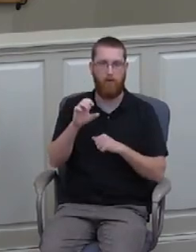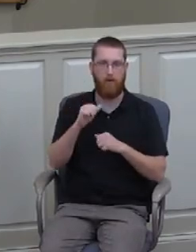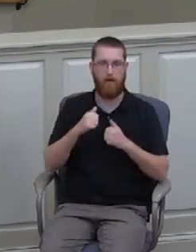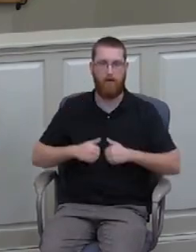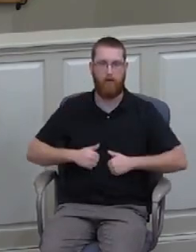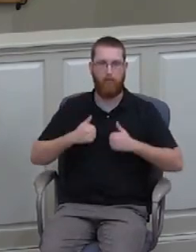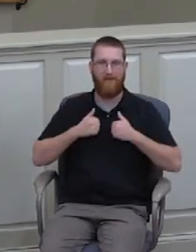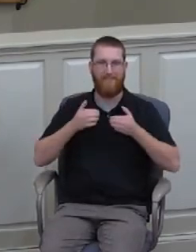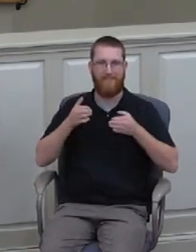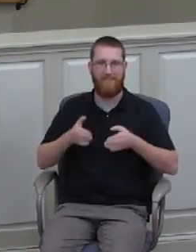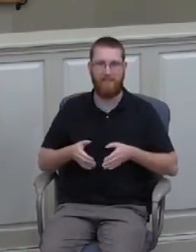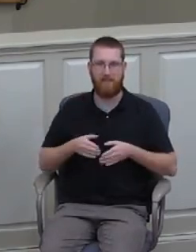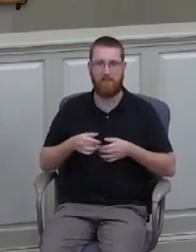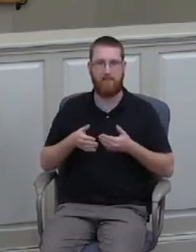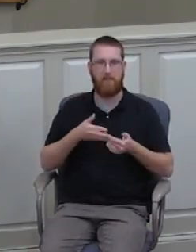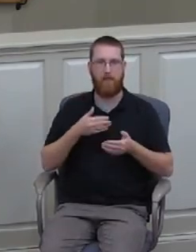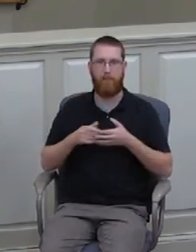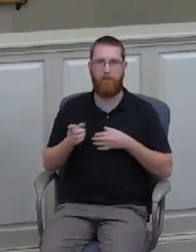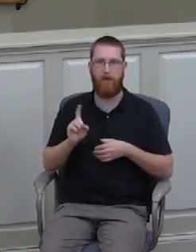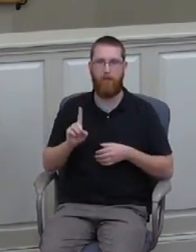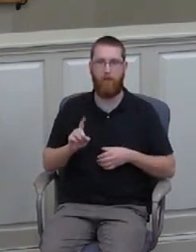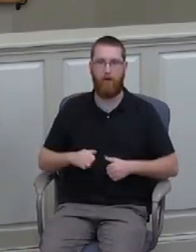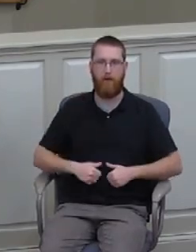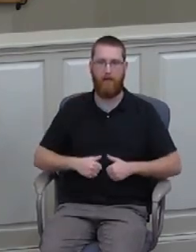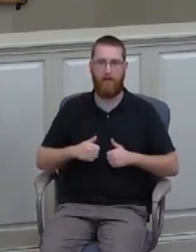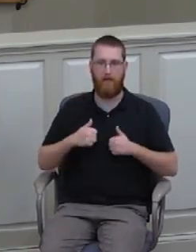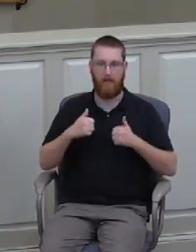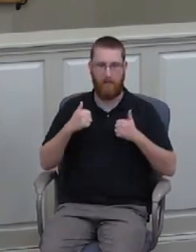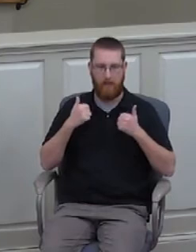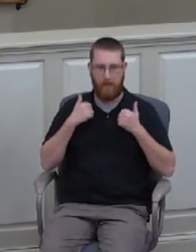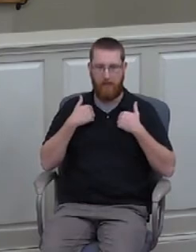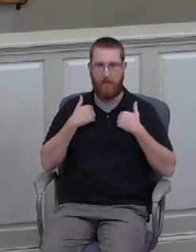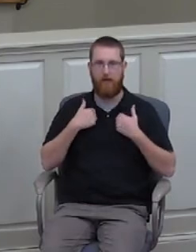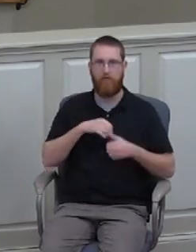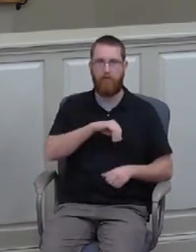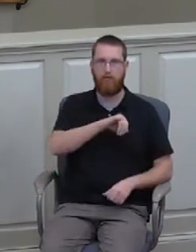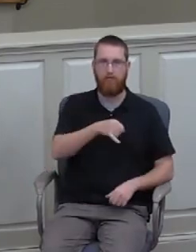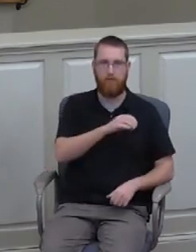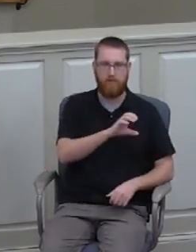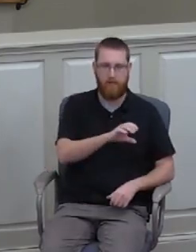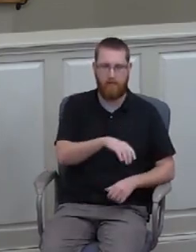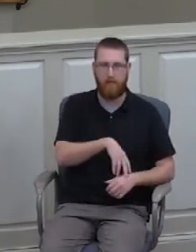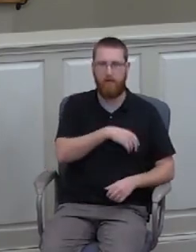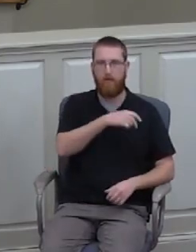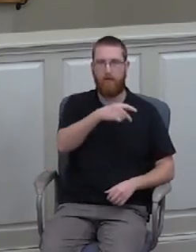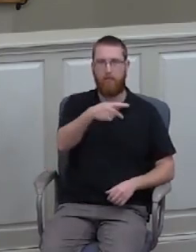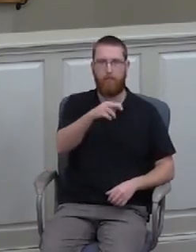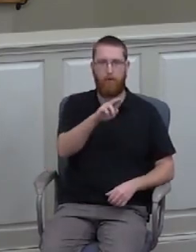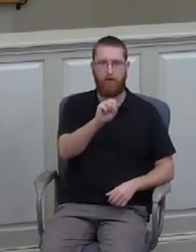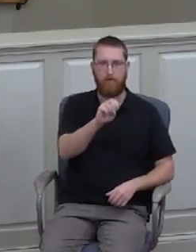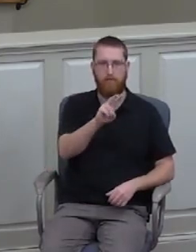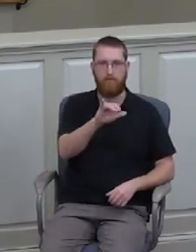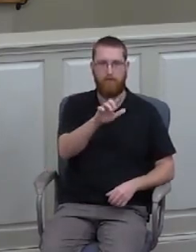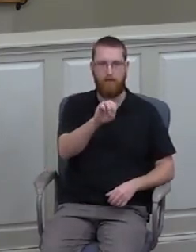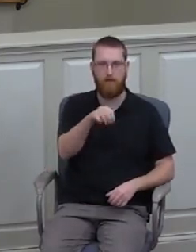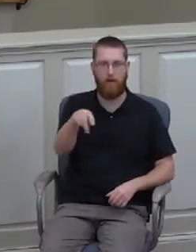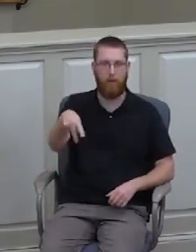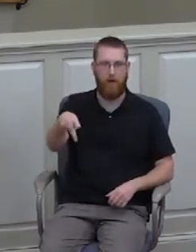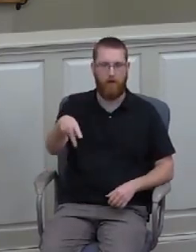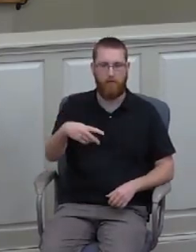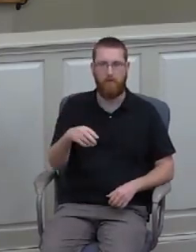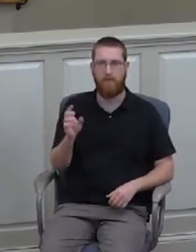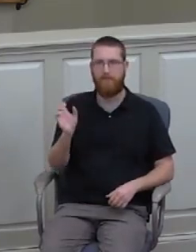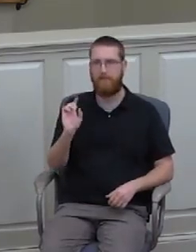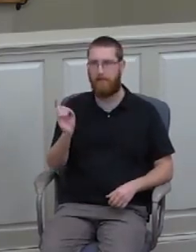of their residency location. So it means citizens of Junction City, Parksville, wherever you may